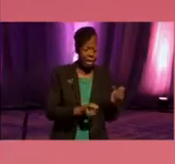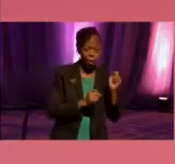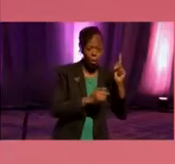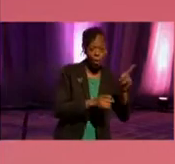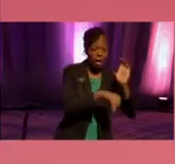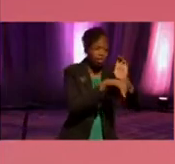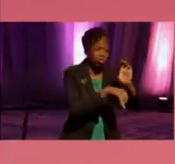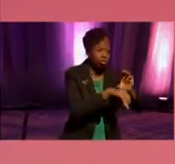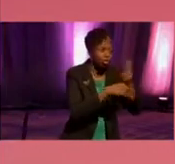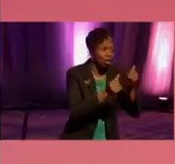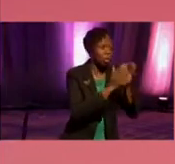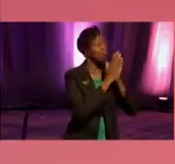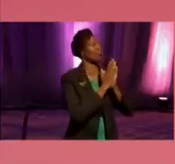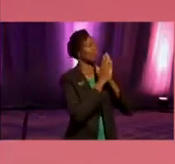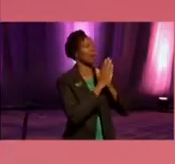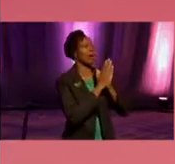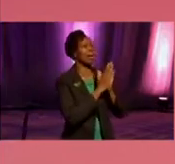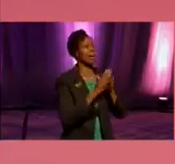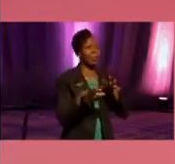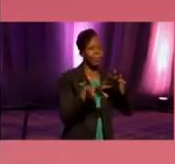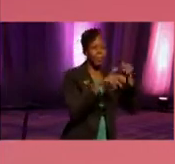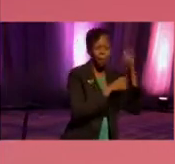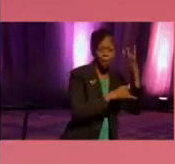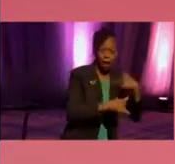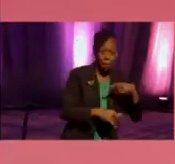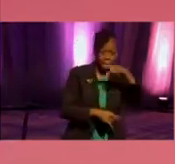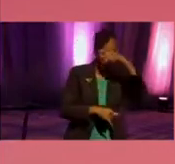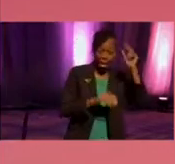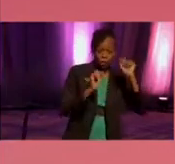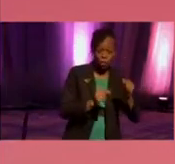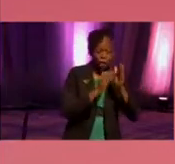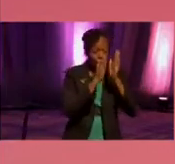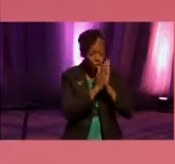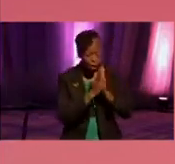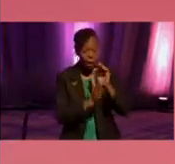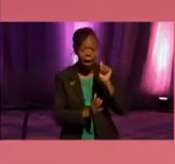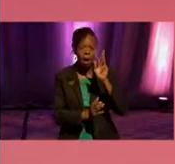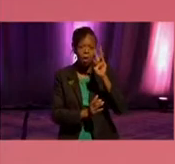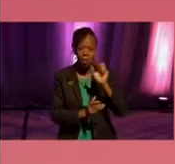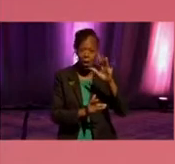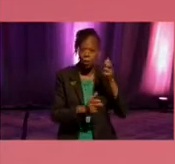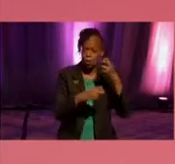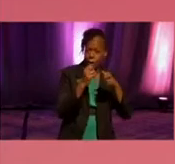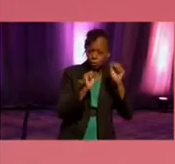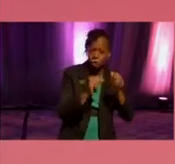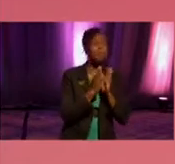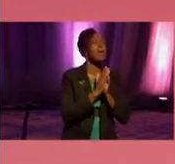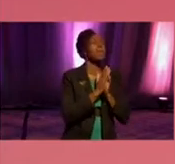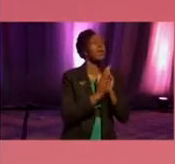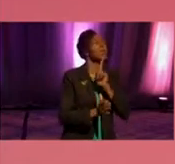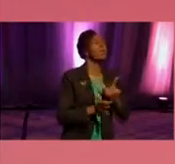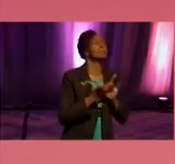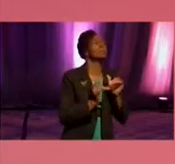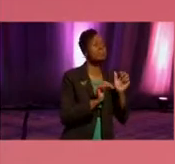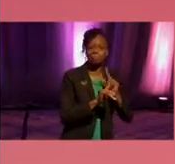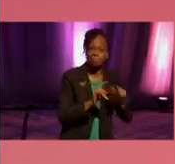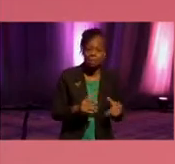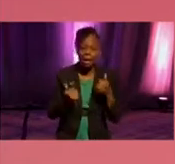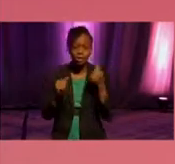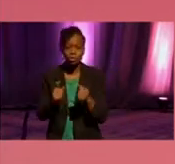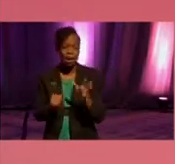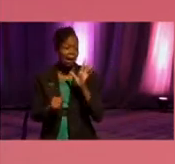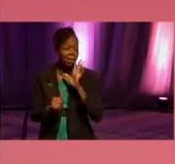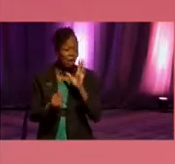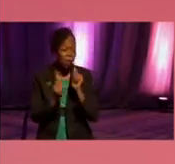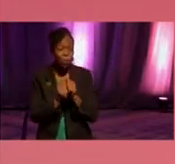pray it away, because I'm black, and black people tell you, pray it away. So I tried that. I tried speaking to the women in my